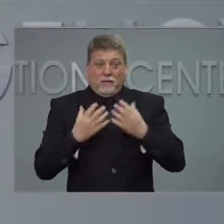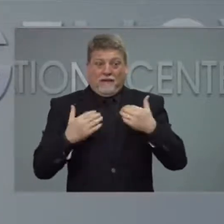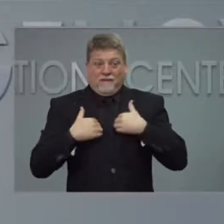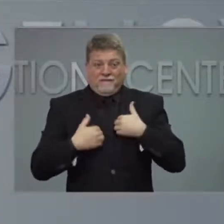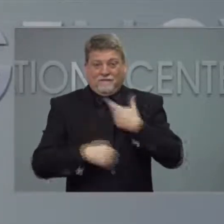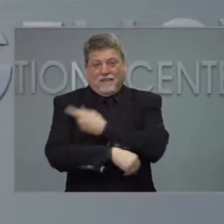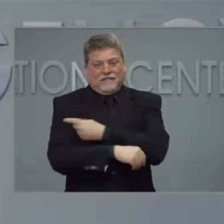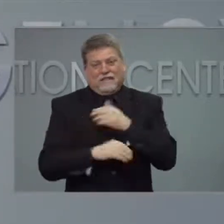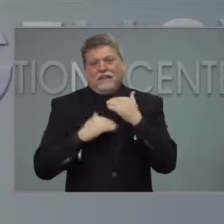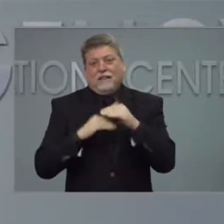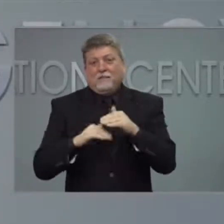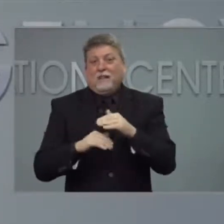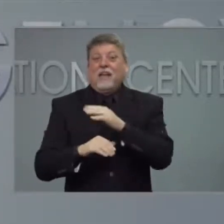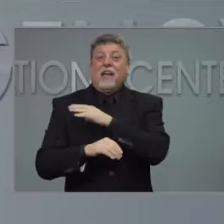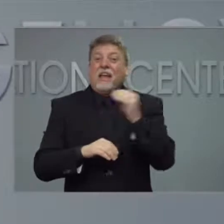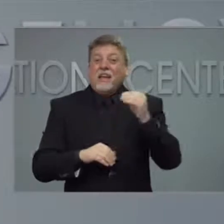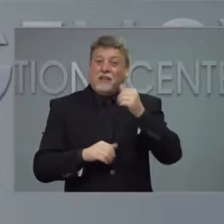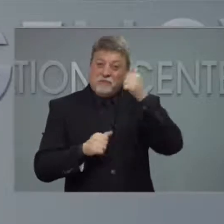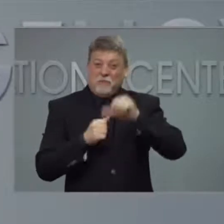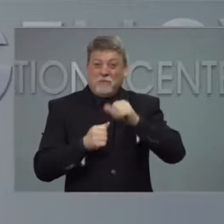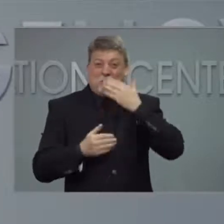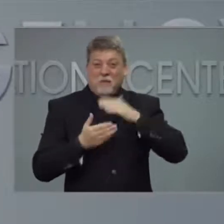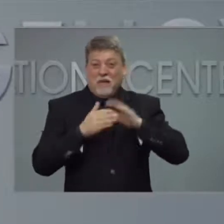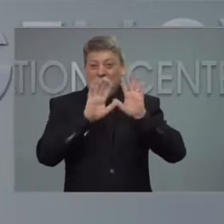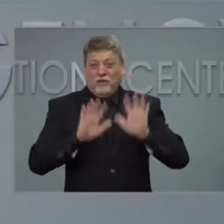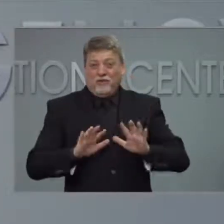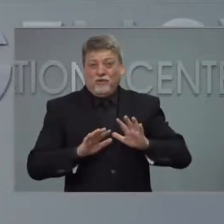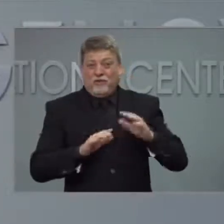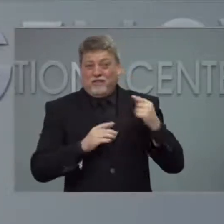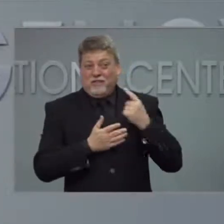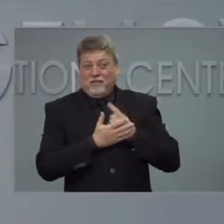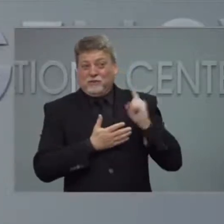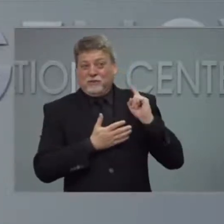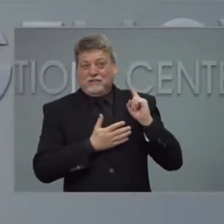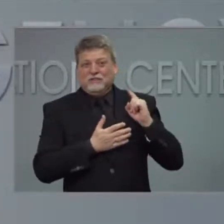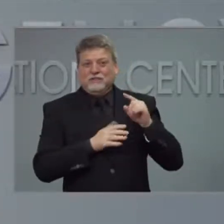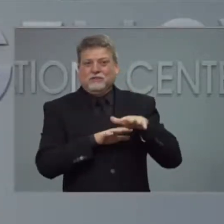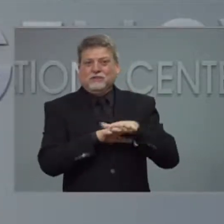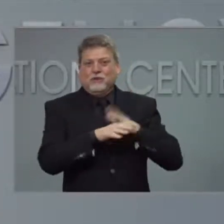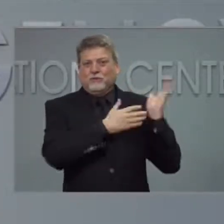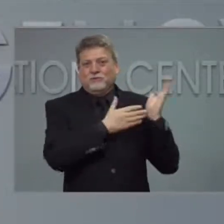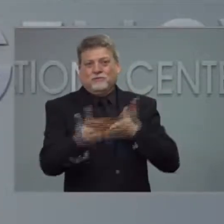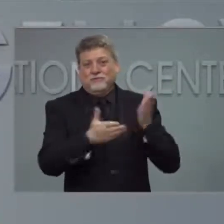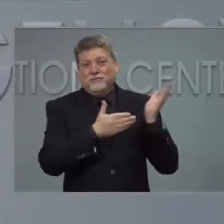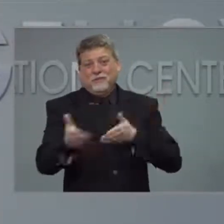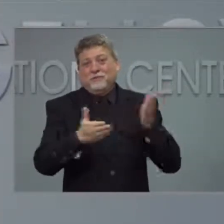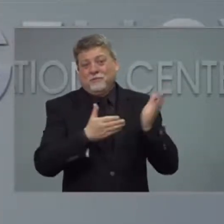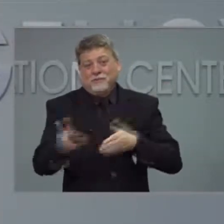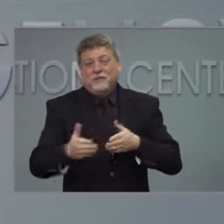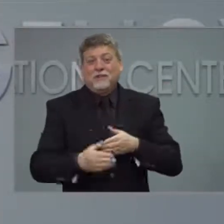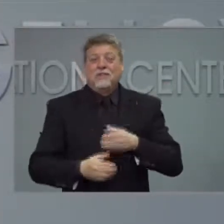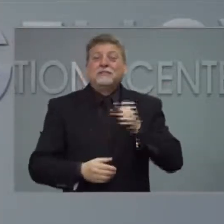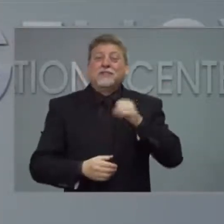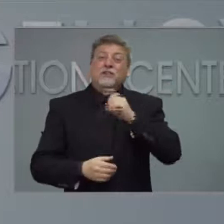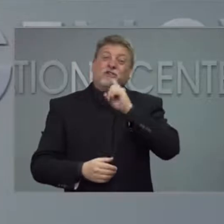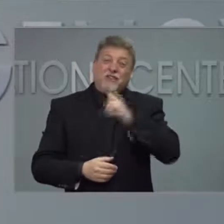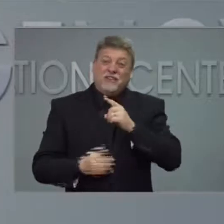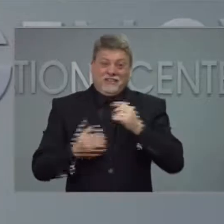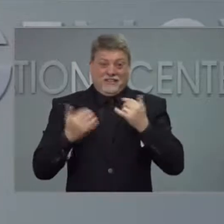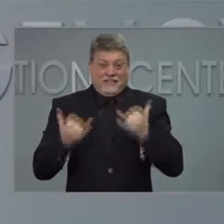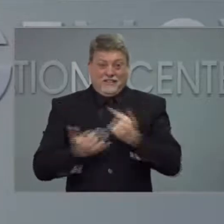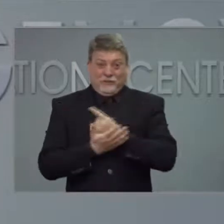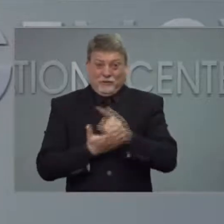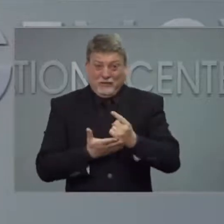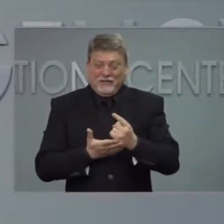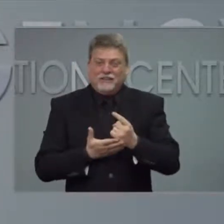had some shipping delays due to weather over the last week. So this week we're actually doing last week's vaccination in addition to the